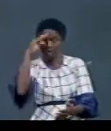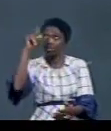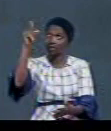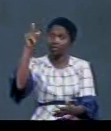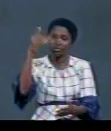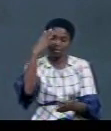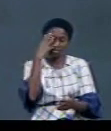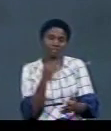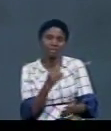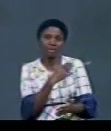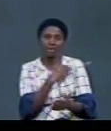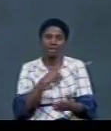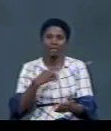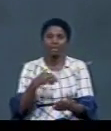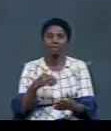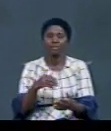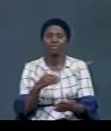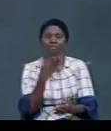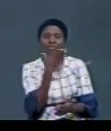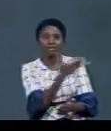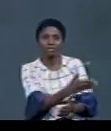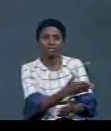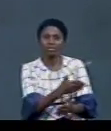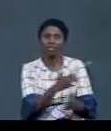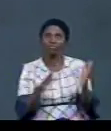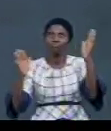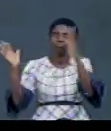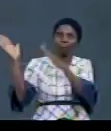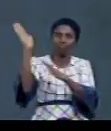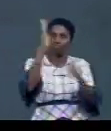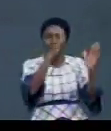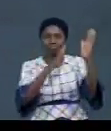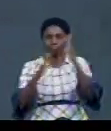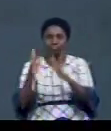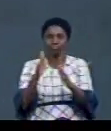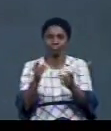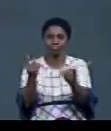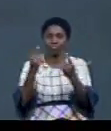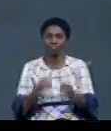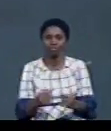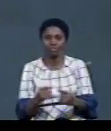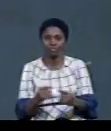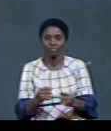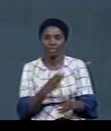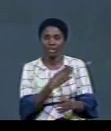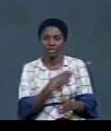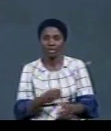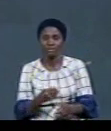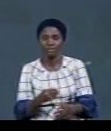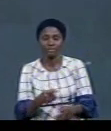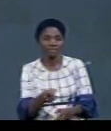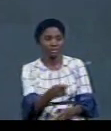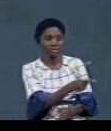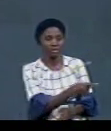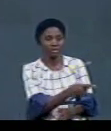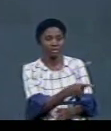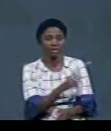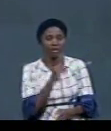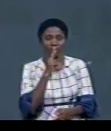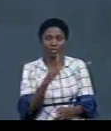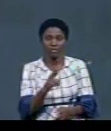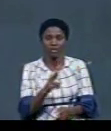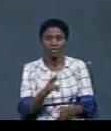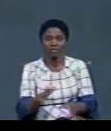a storm of wind on the lake. And they were filled with